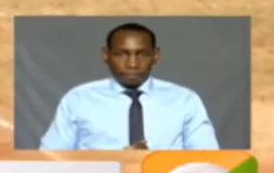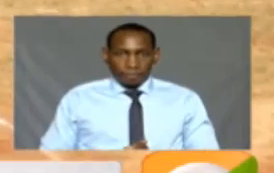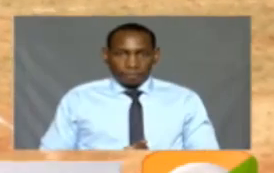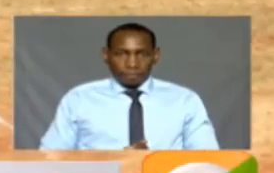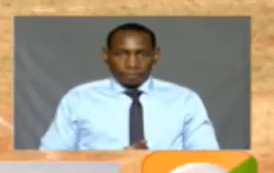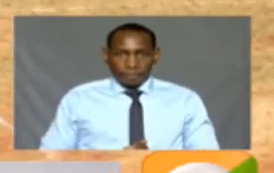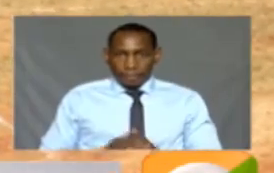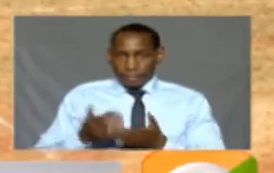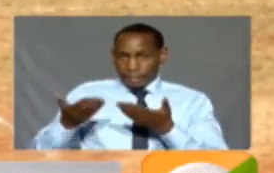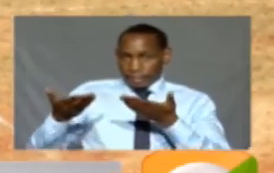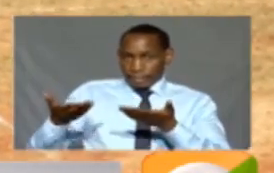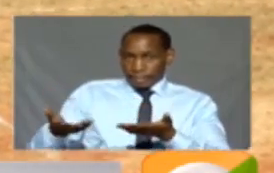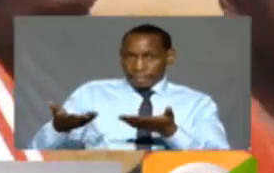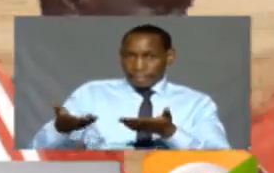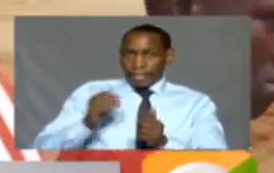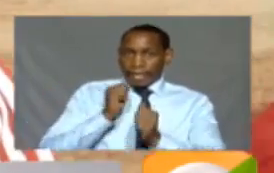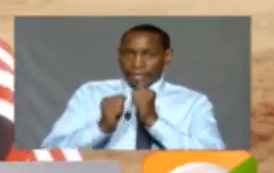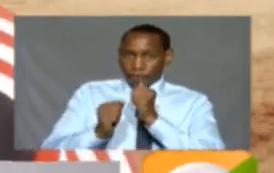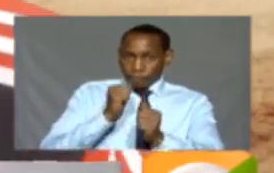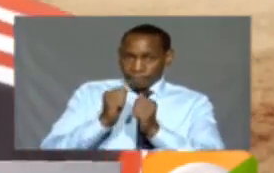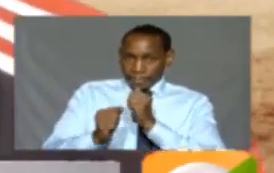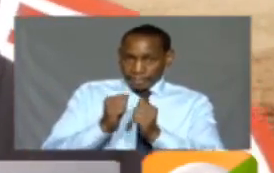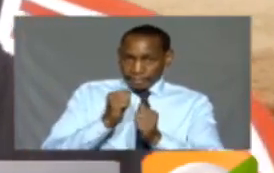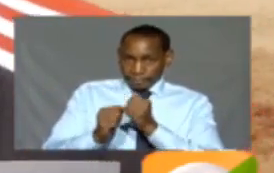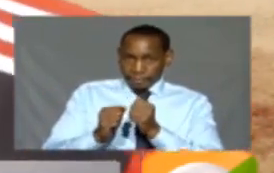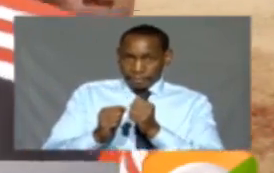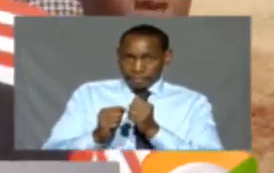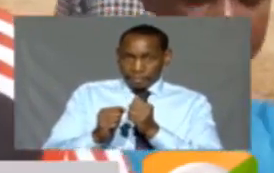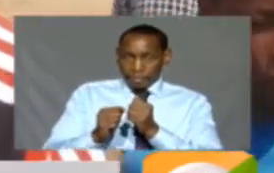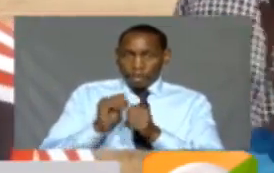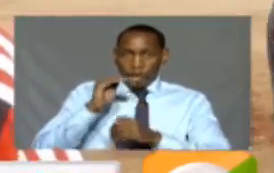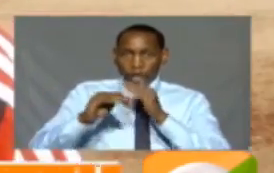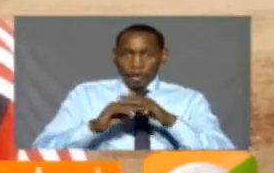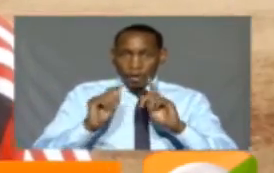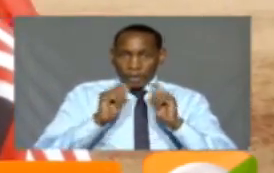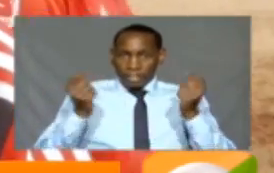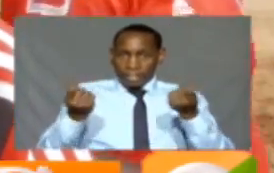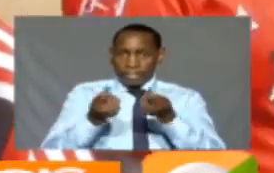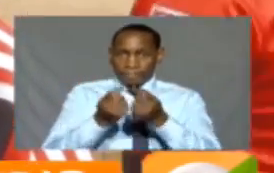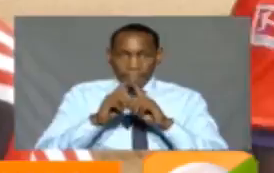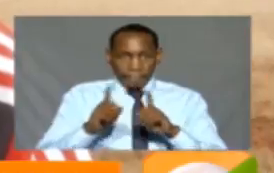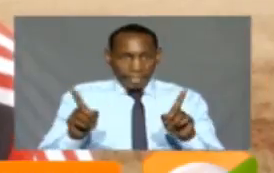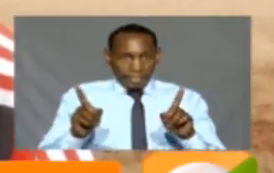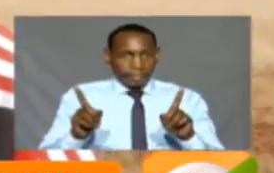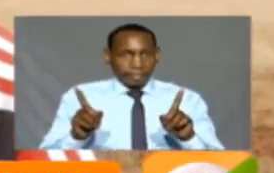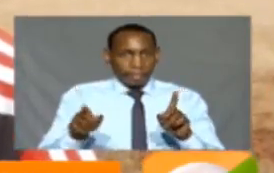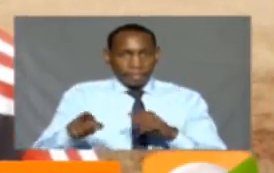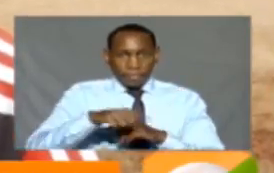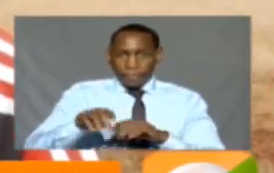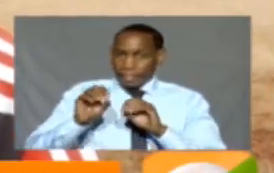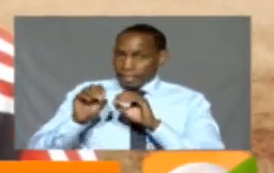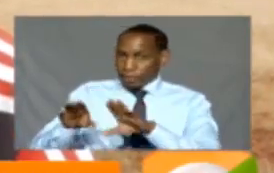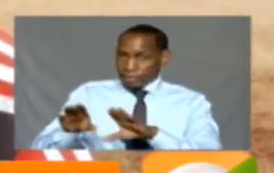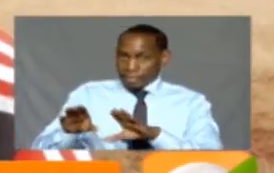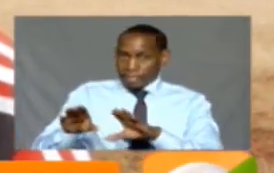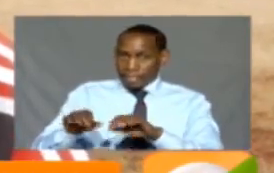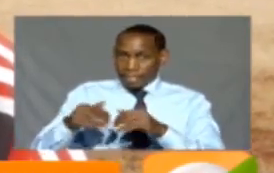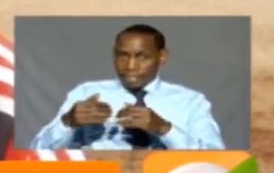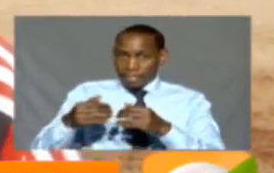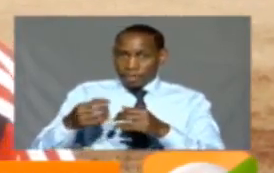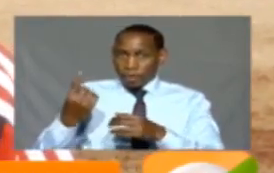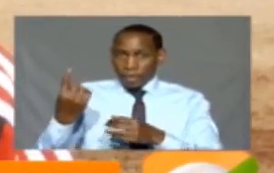Both sides imekuwa competitive kwa team zote, but unfortunately tumepoteza a solitary